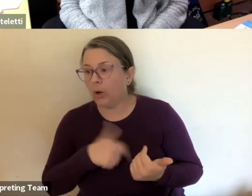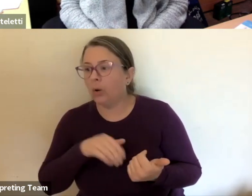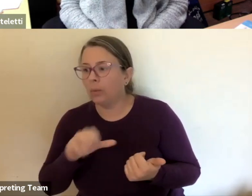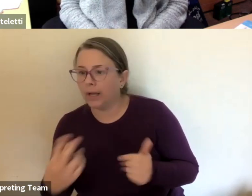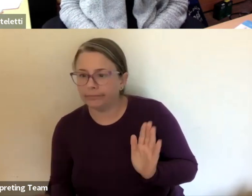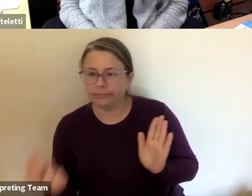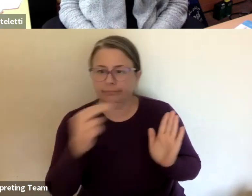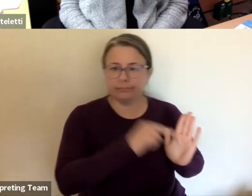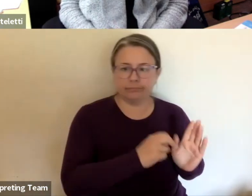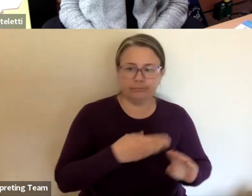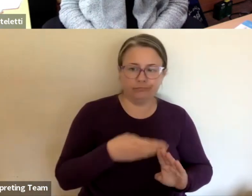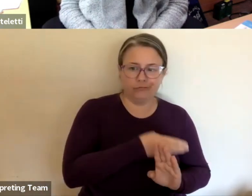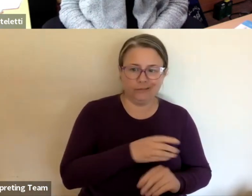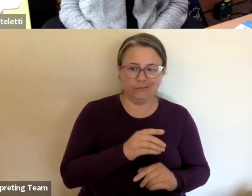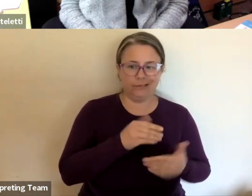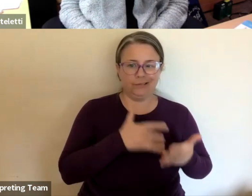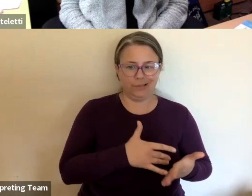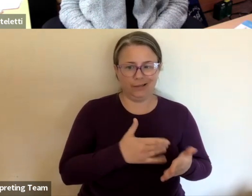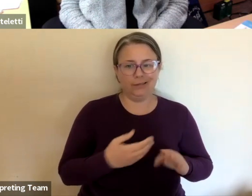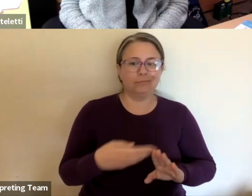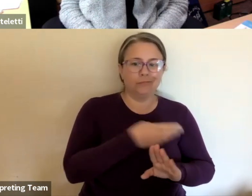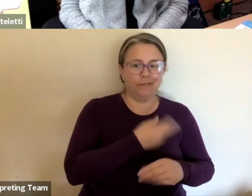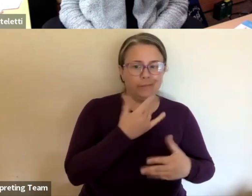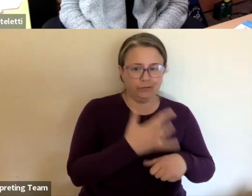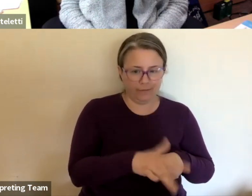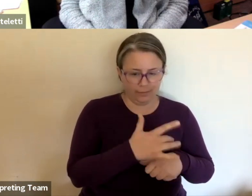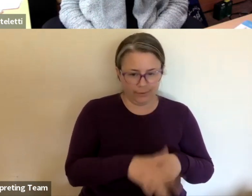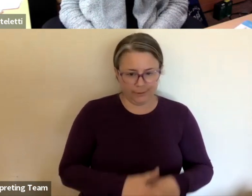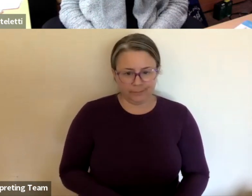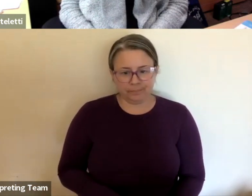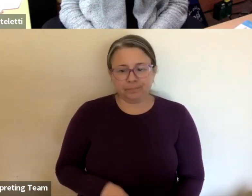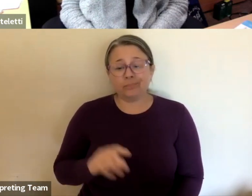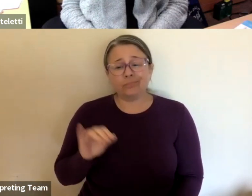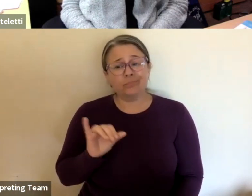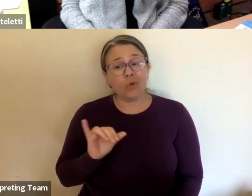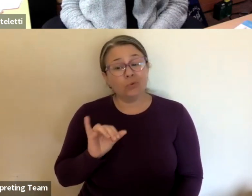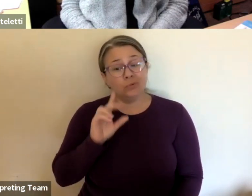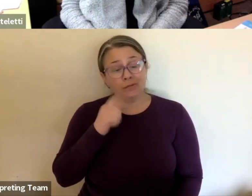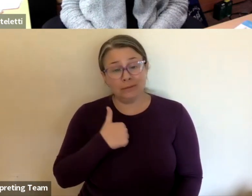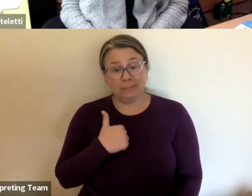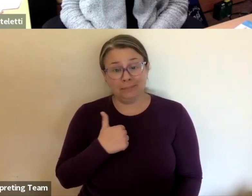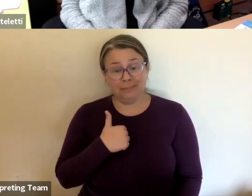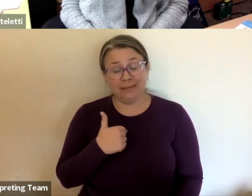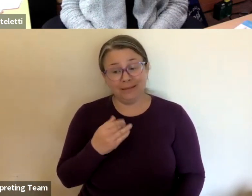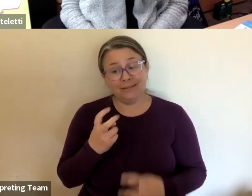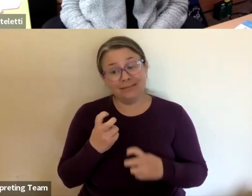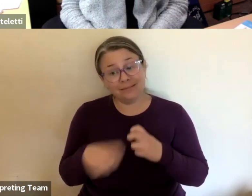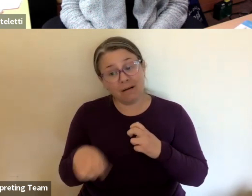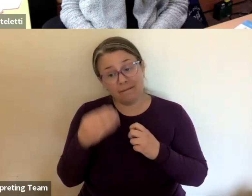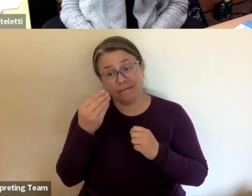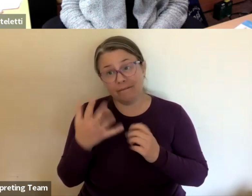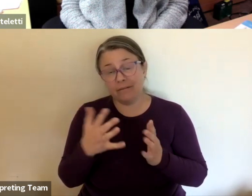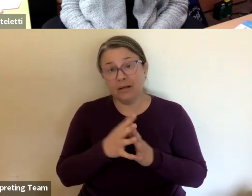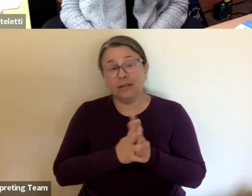me, it can get difficult because even for looking at vascular depression, and especially because I